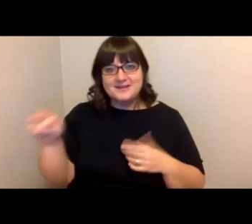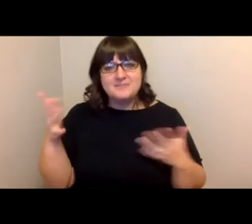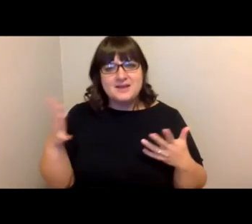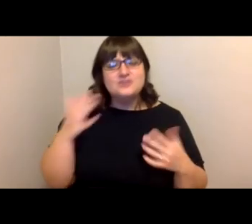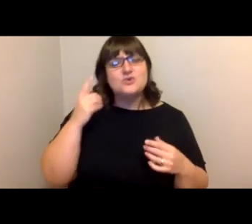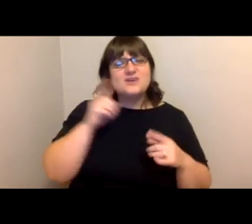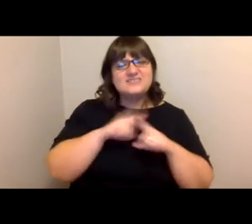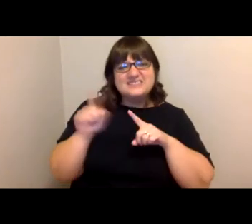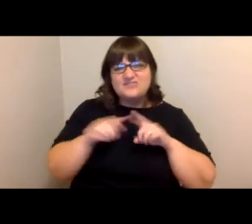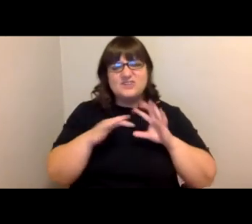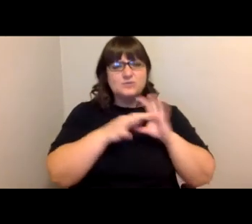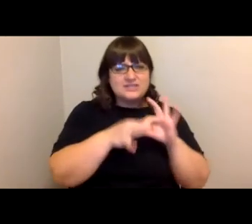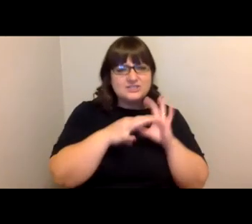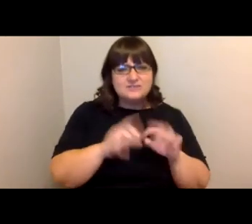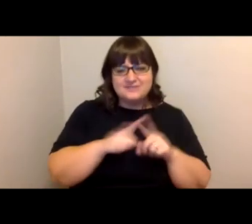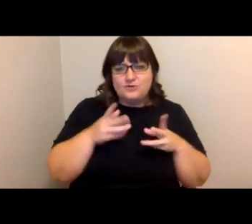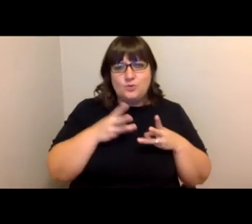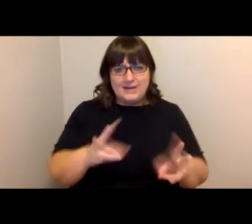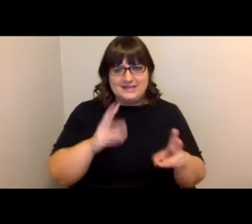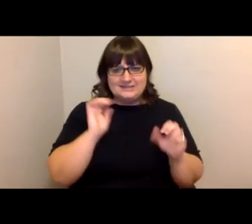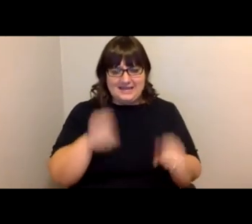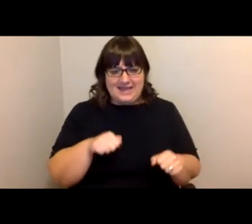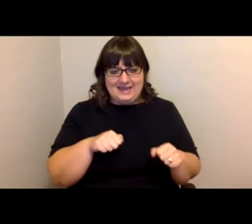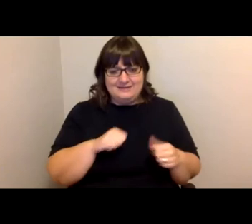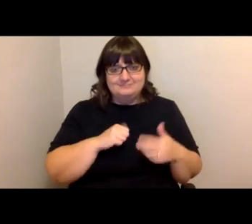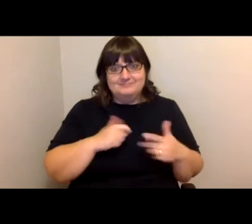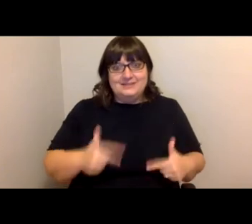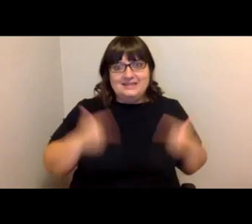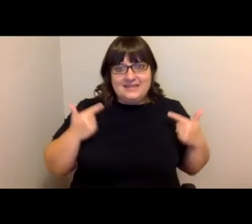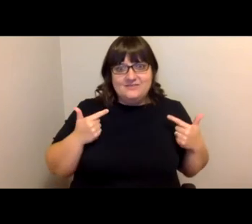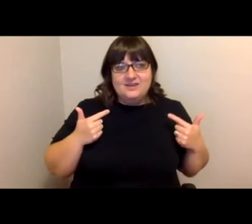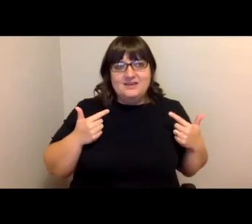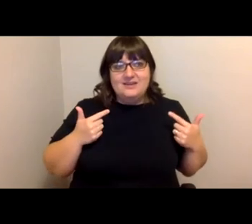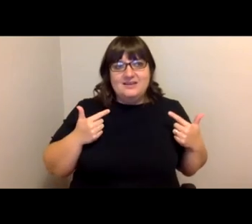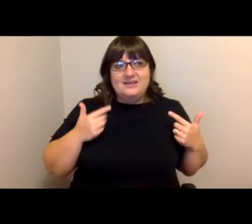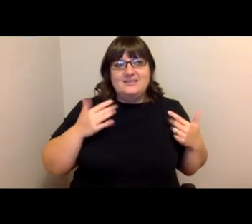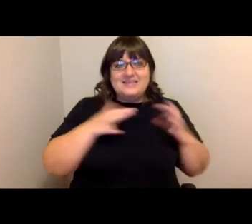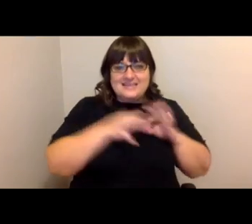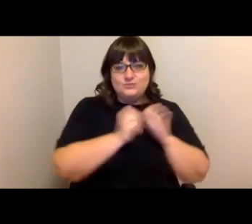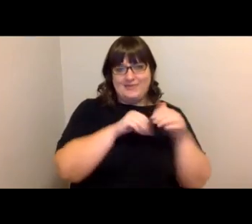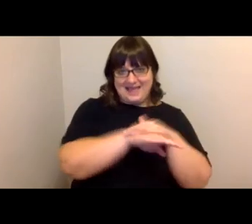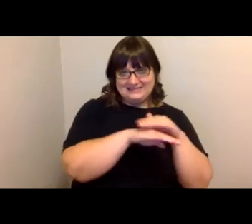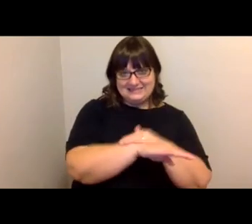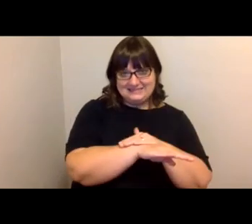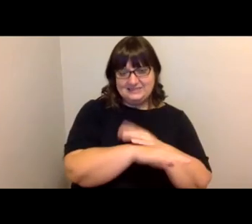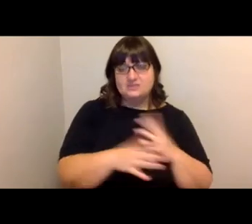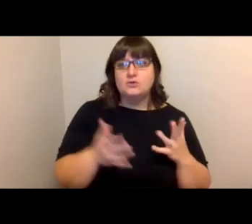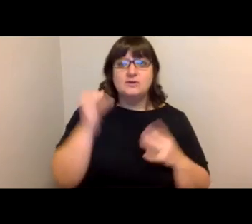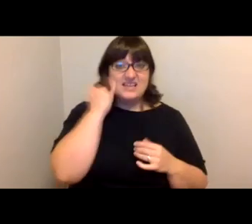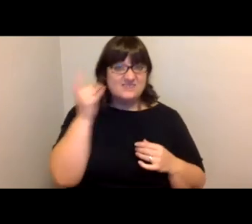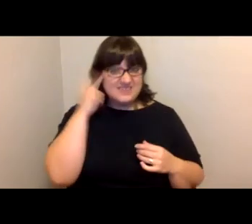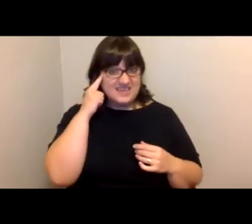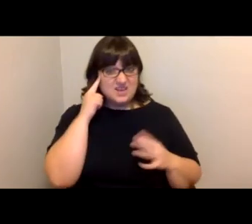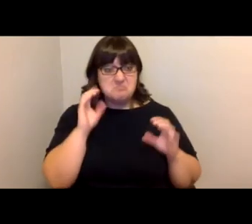them as access. But I invite folks that don't think that they have access needs and think that only certain kinds of people have